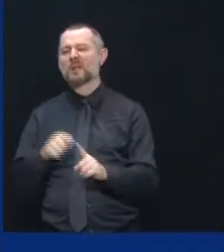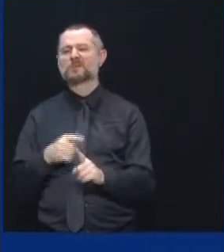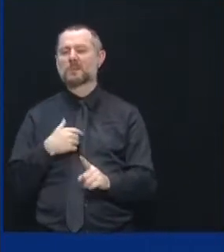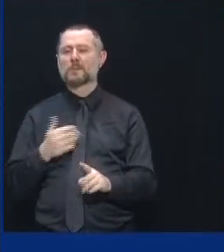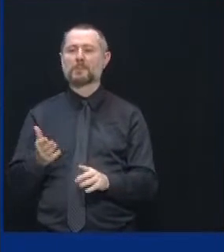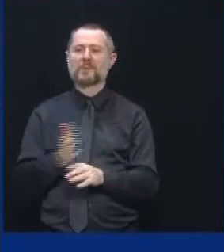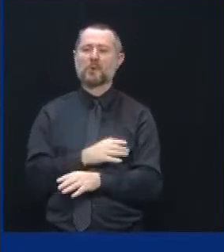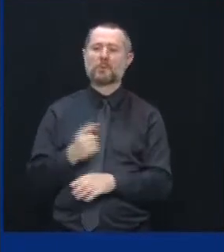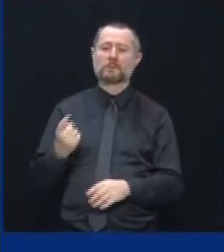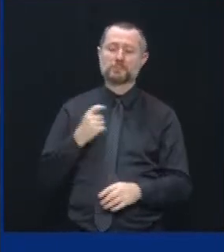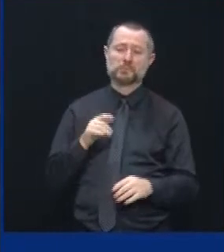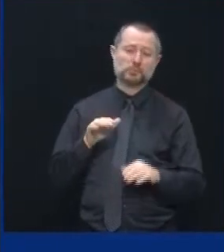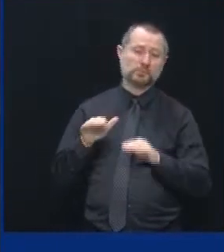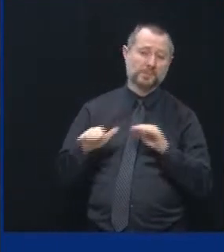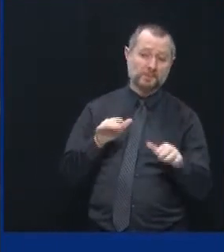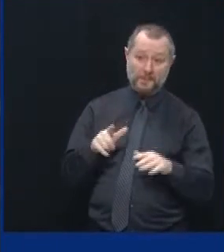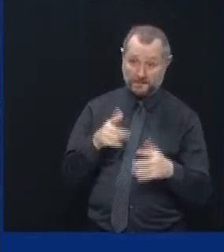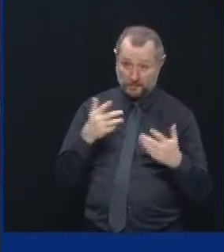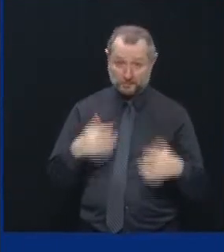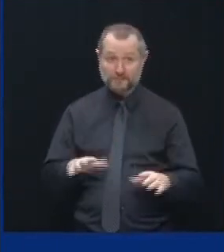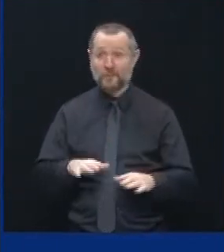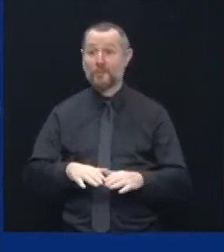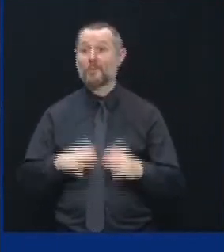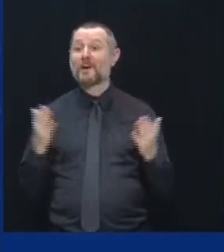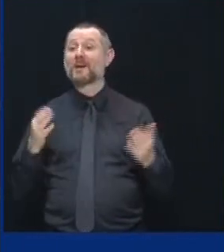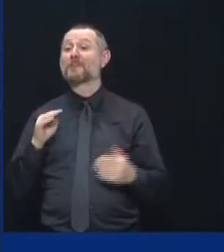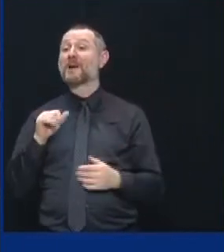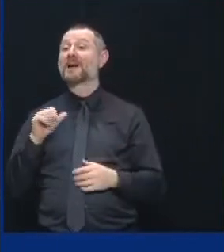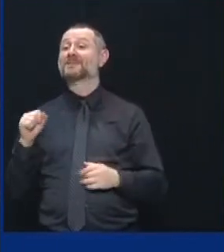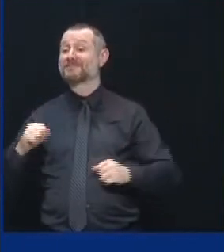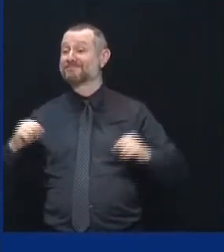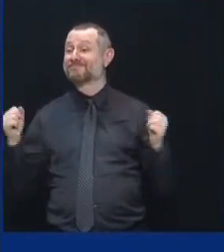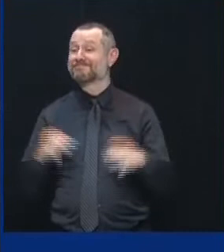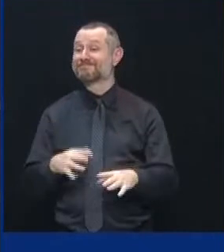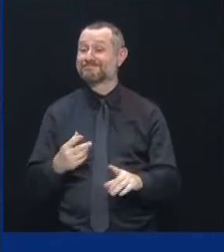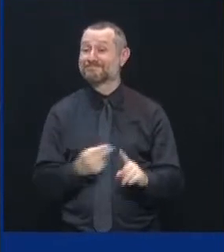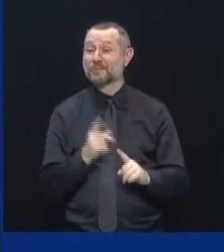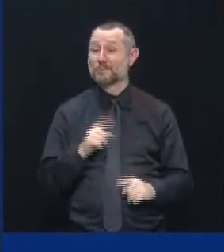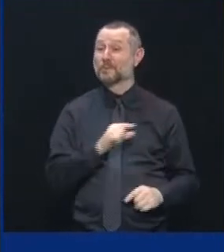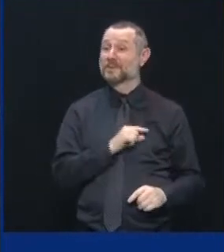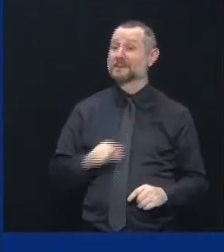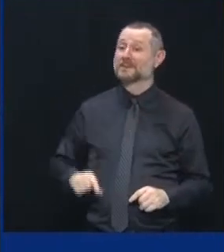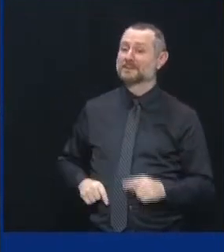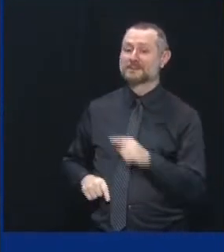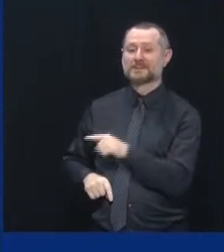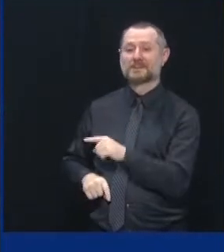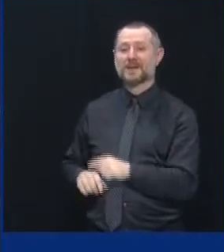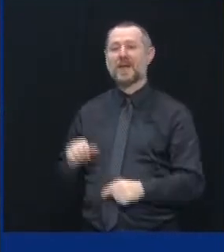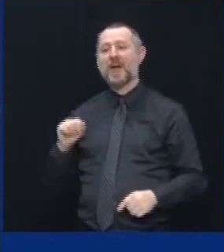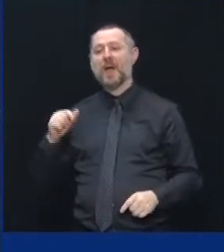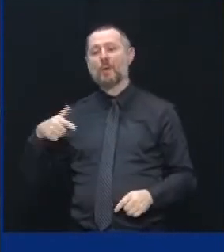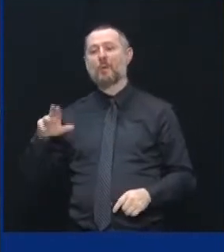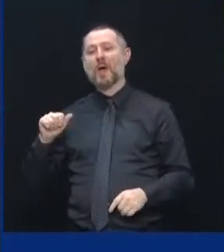we previously had opened a mass vaccination site in Queens at Aqueduct. So the state had one at Javits, and then we did one at Aqueduct. And